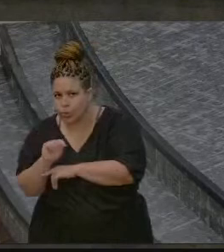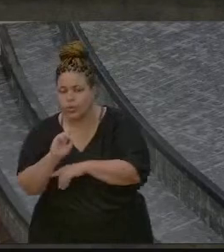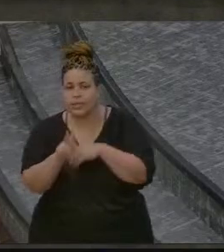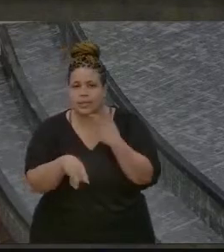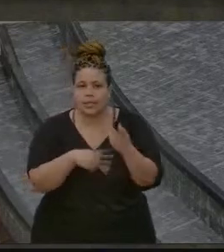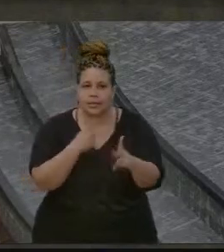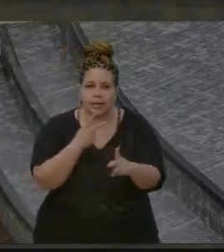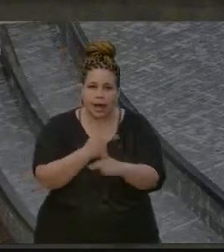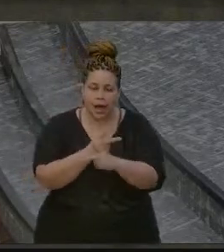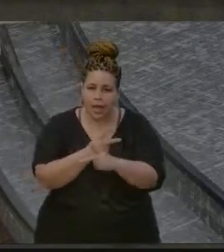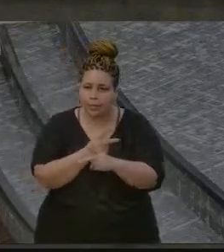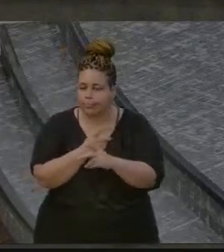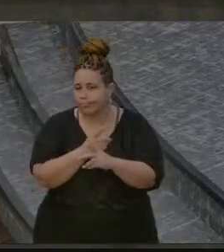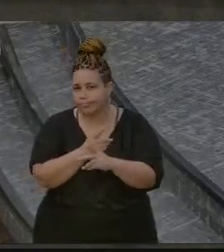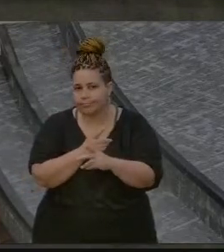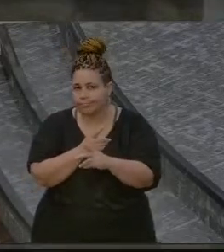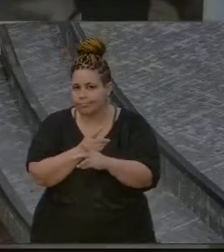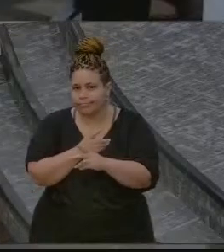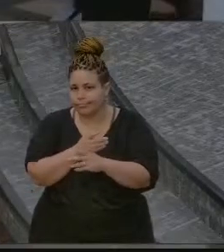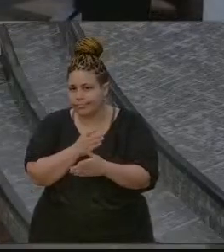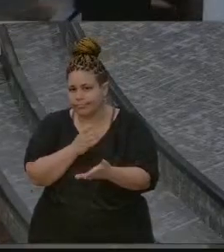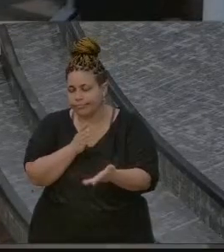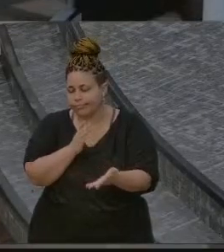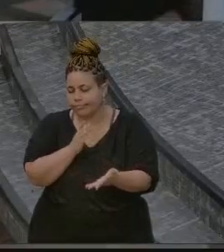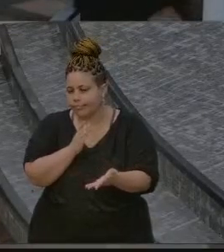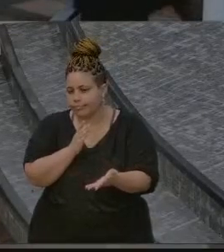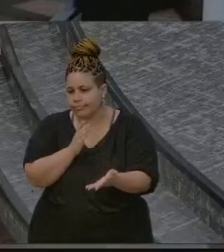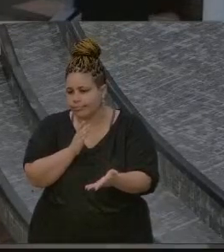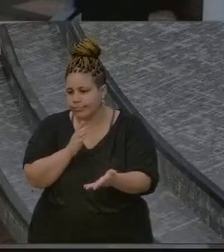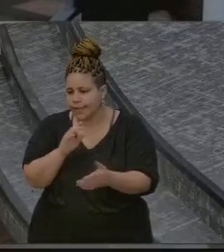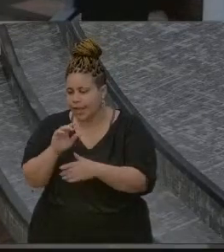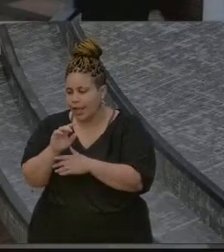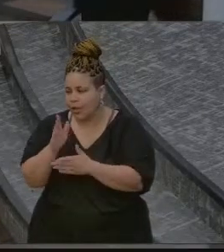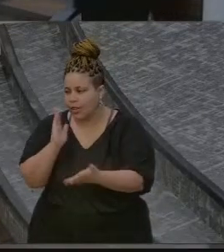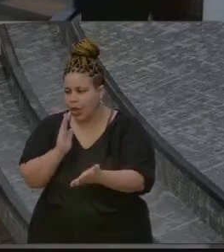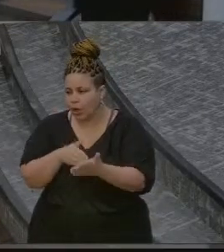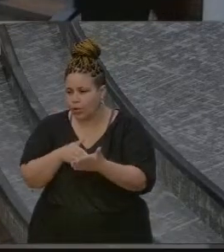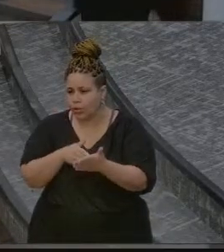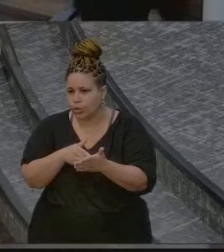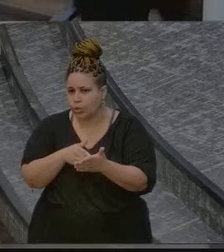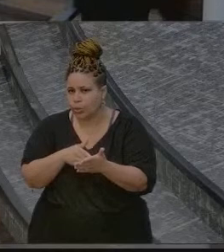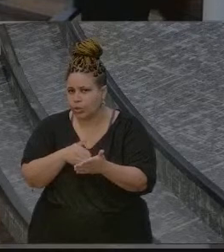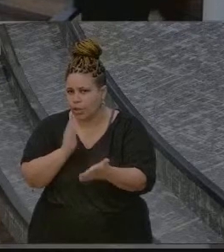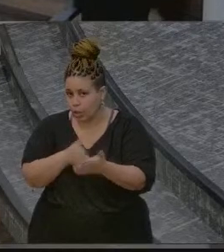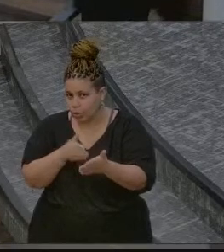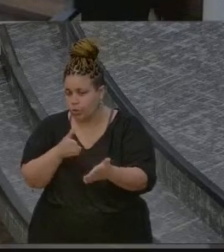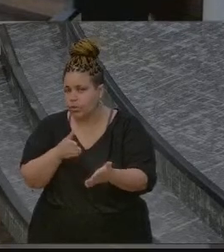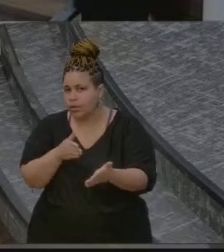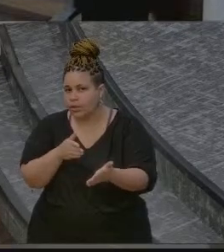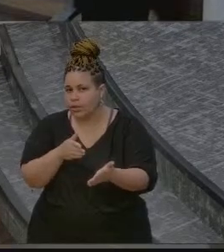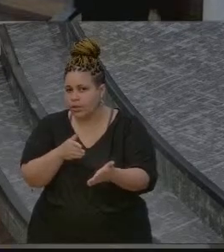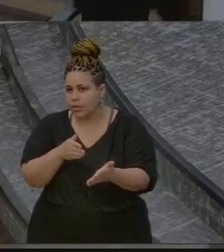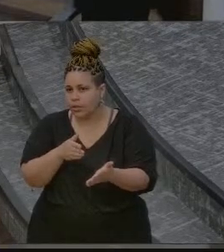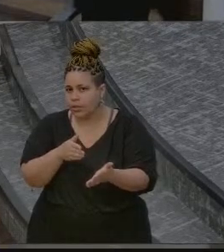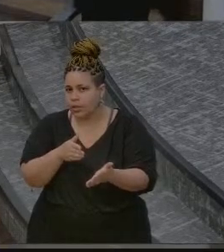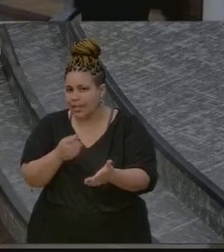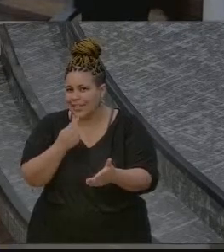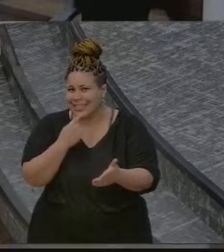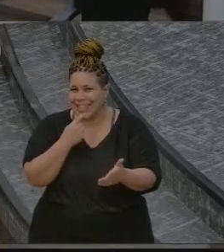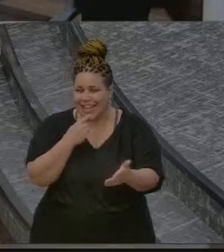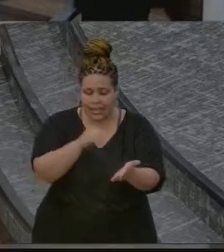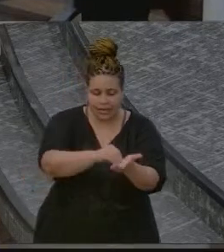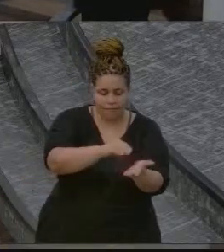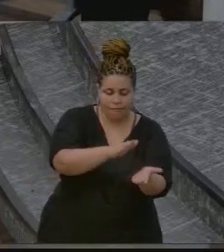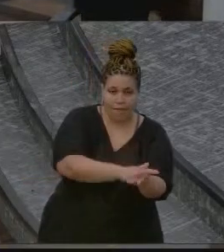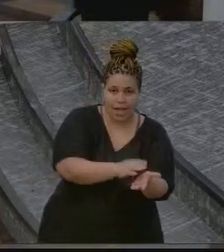lawsuit that a state agency or any citizen could potentially file, saying that these elected officials have a